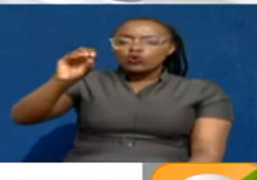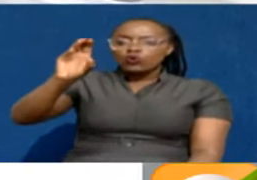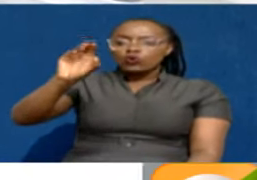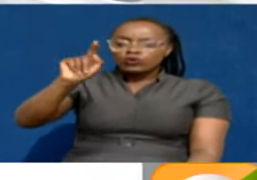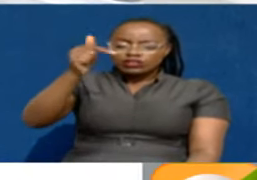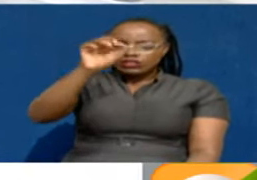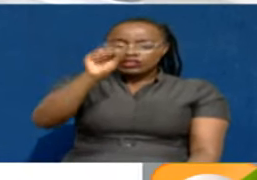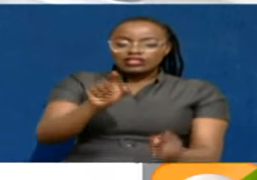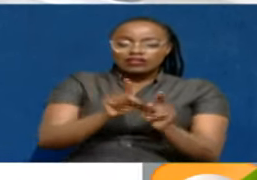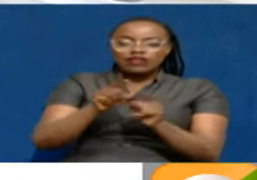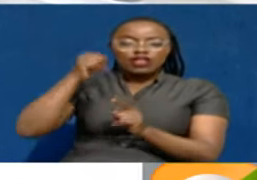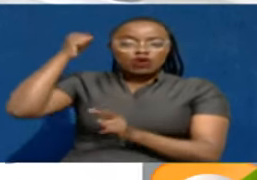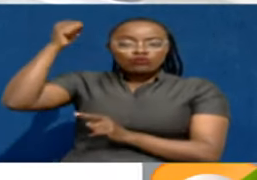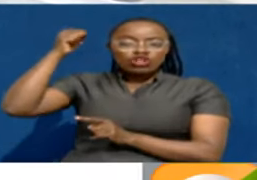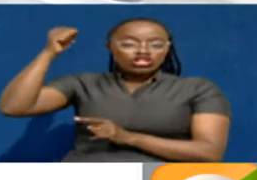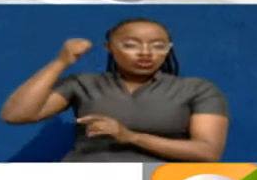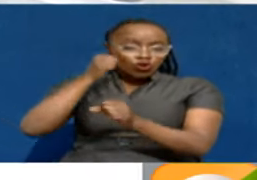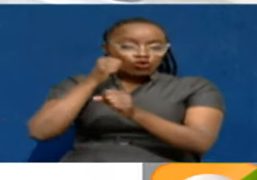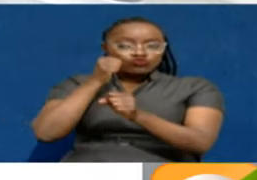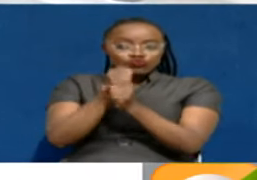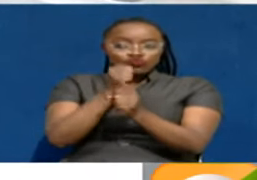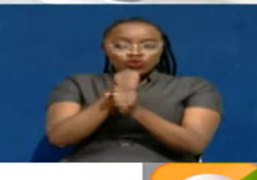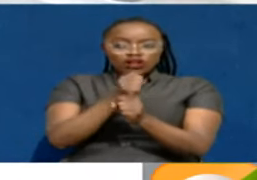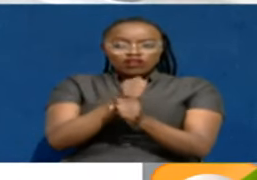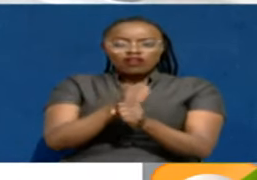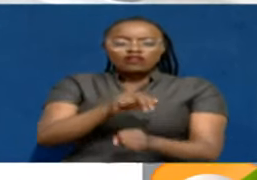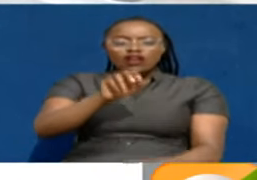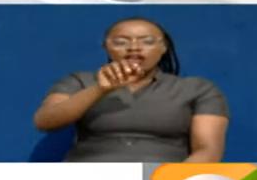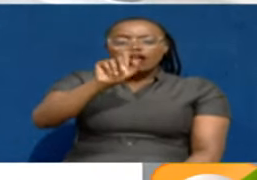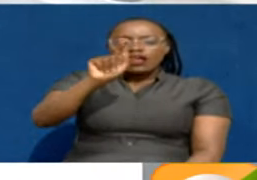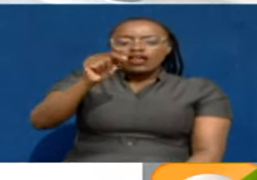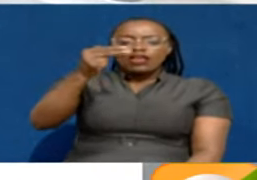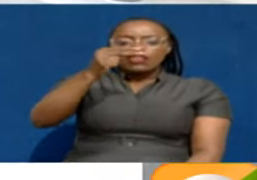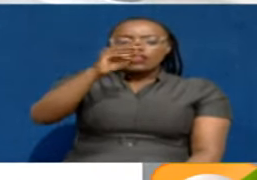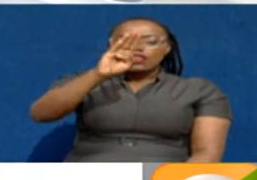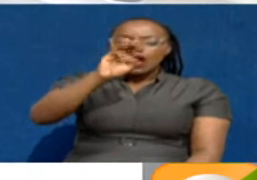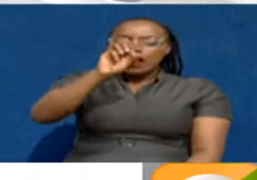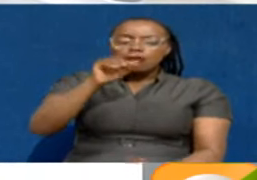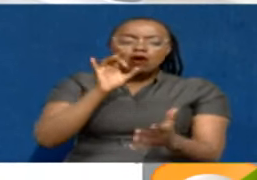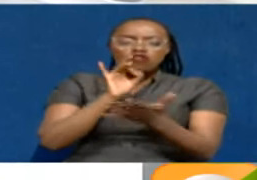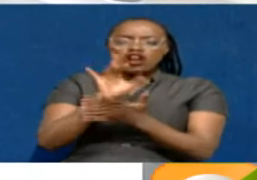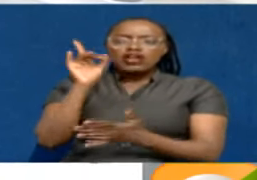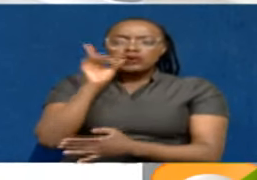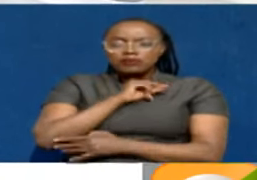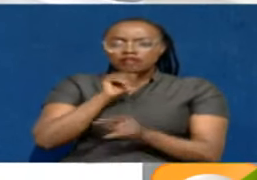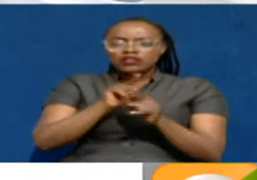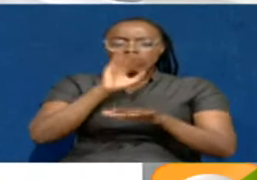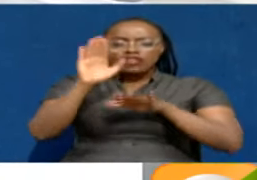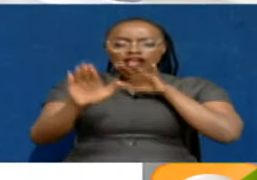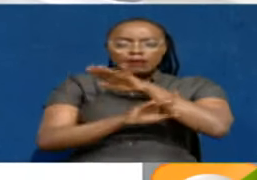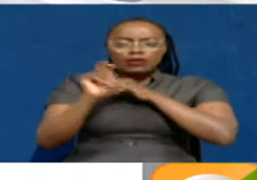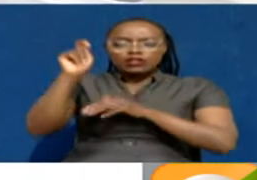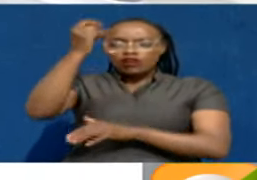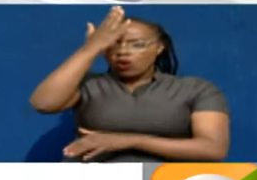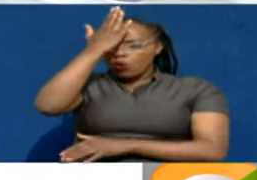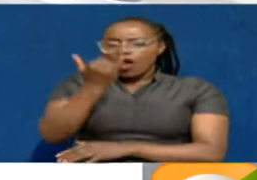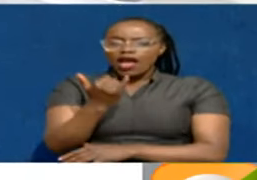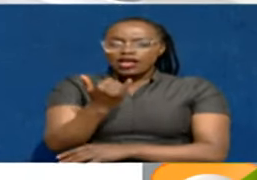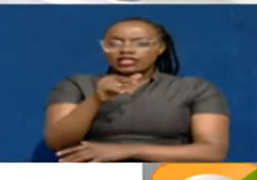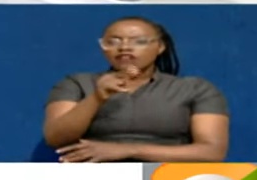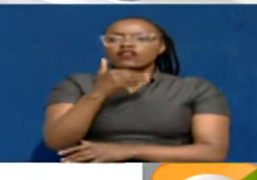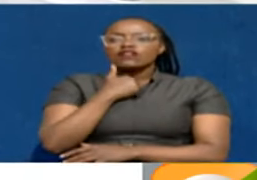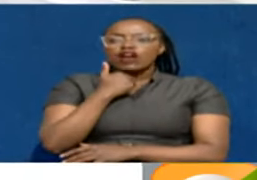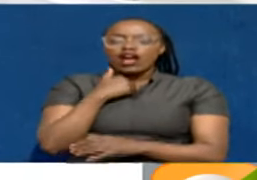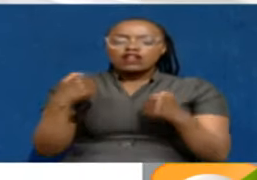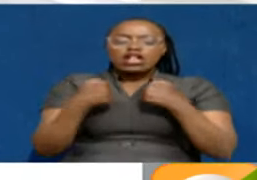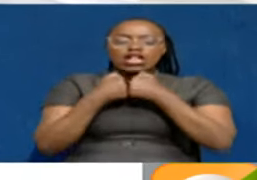checkered political career. You remember, in fact, President Thabo Mbeki fired him as, you know, deputy president because of, you